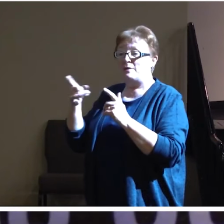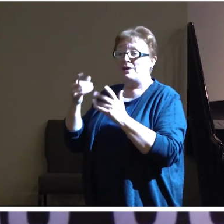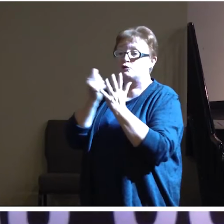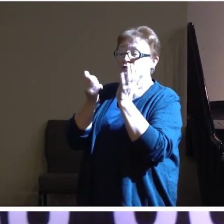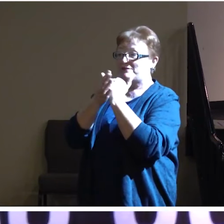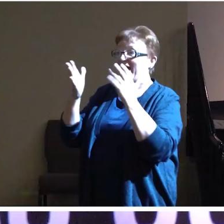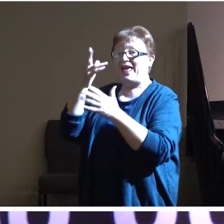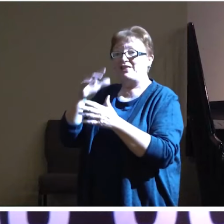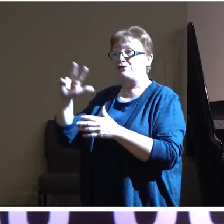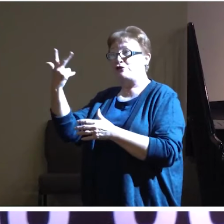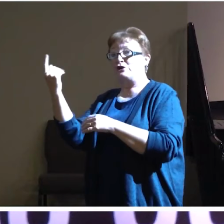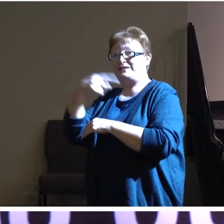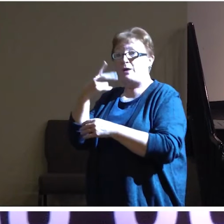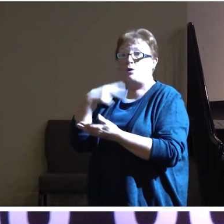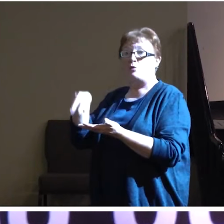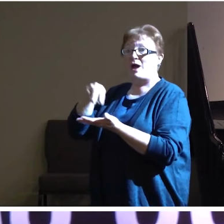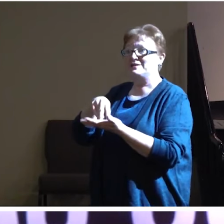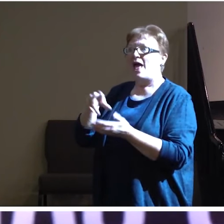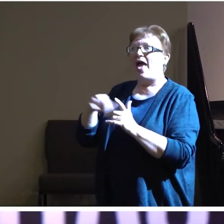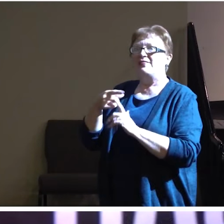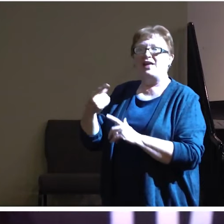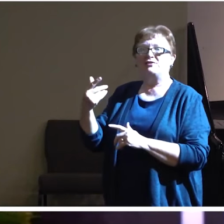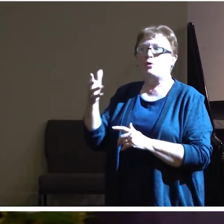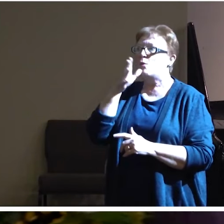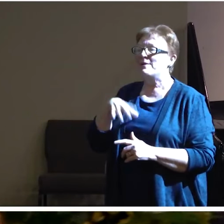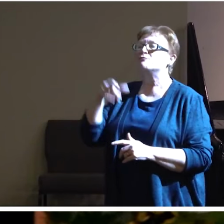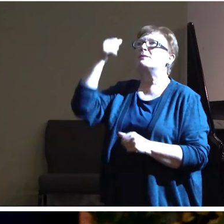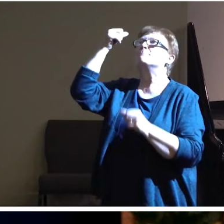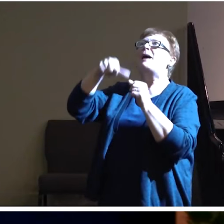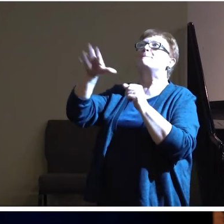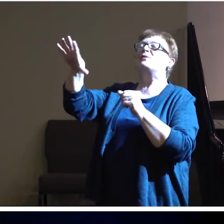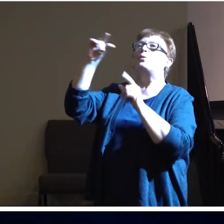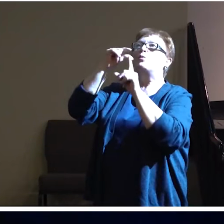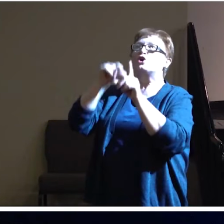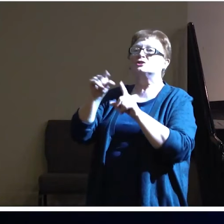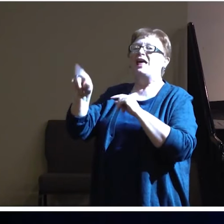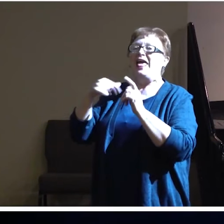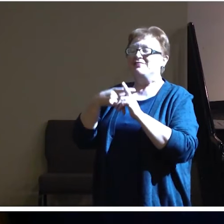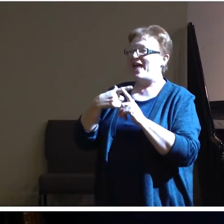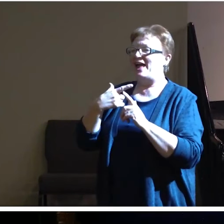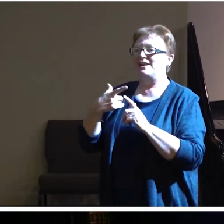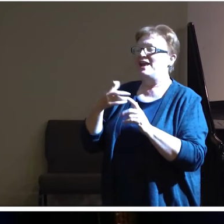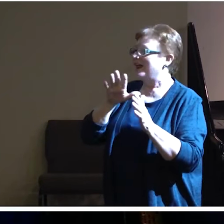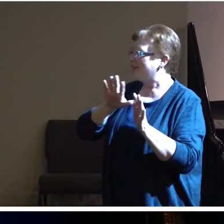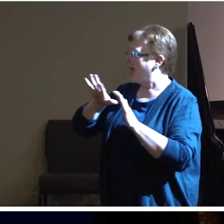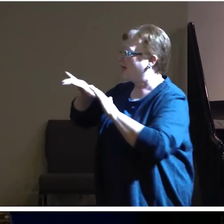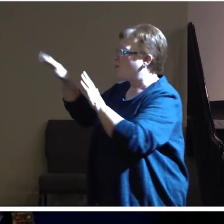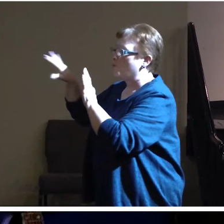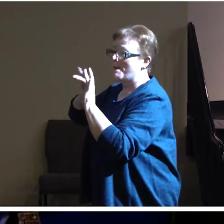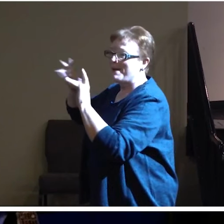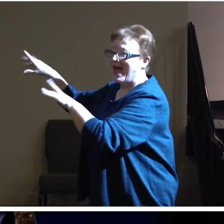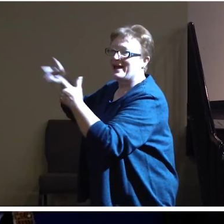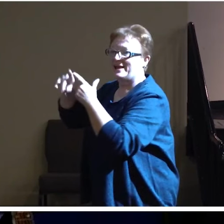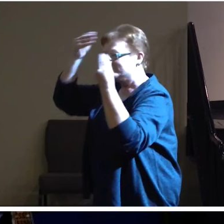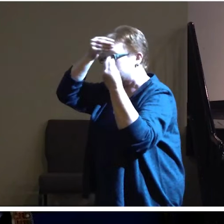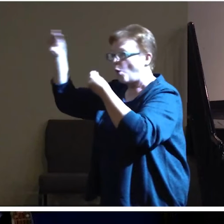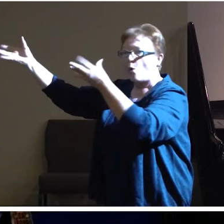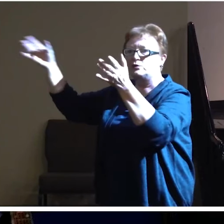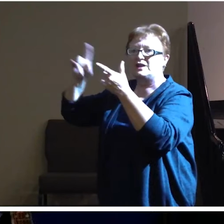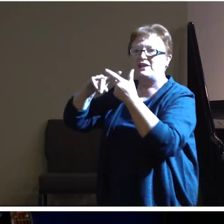third day rise. And they remembered these words and returning from the tomb, they told all these things to the 11, that is the